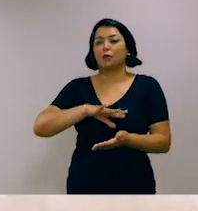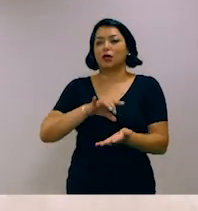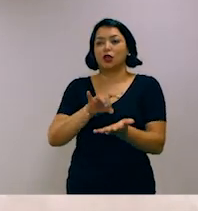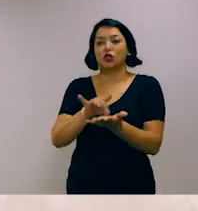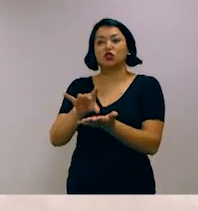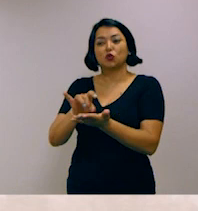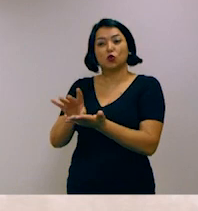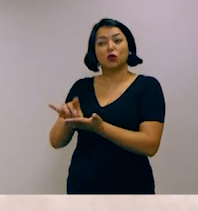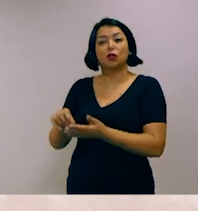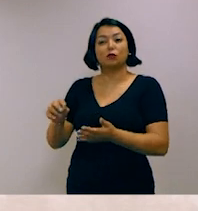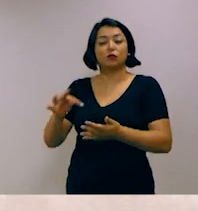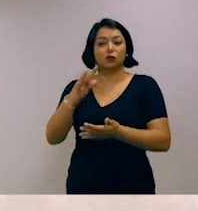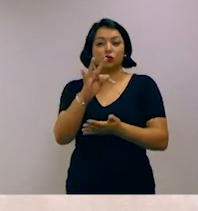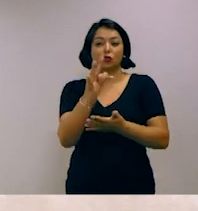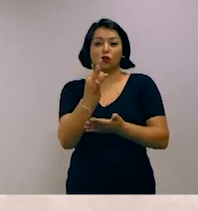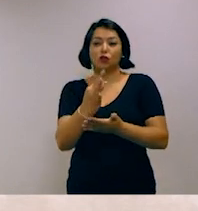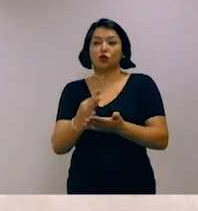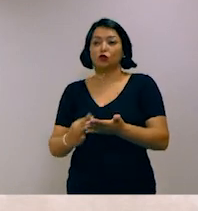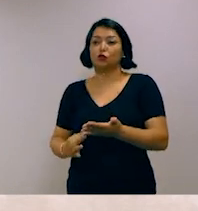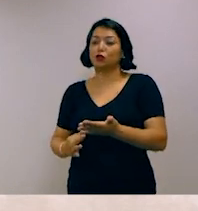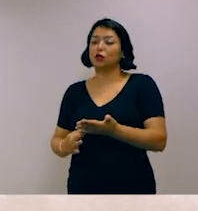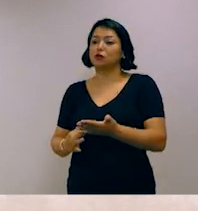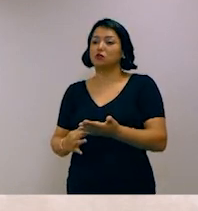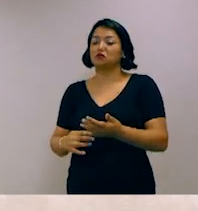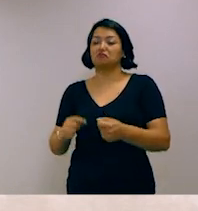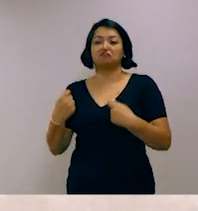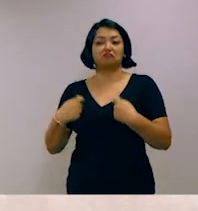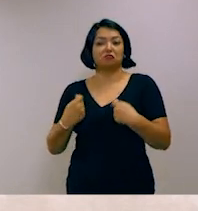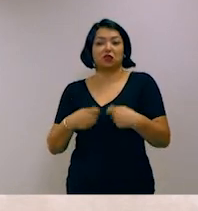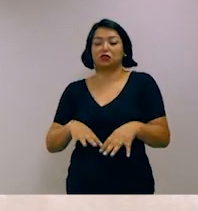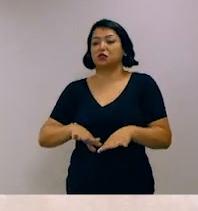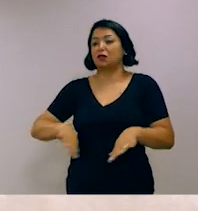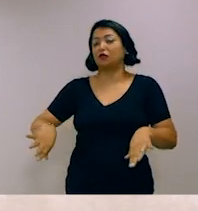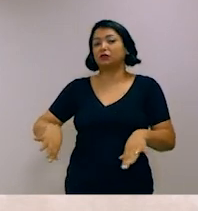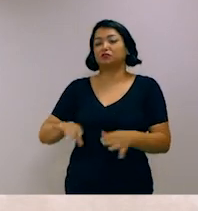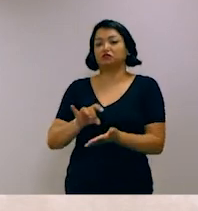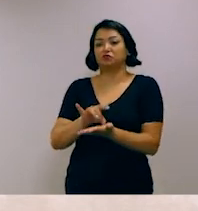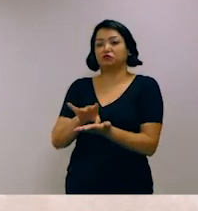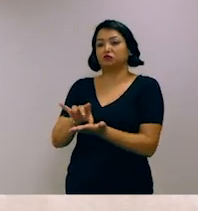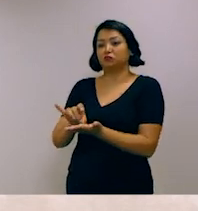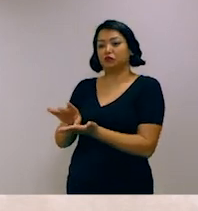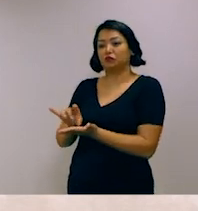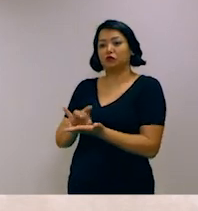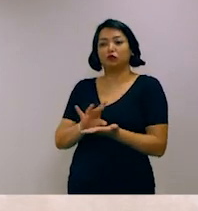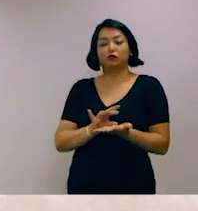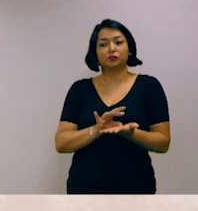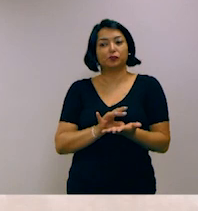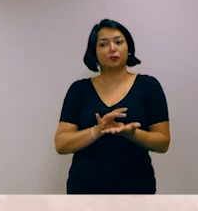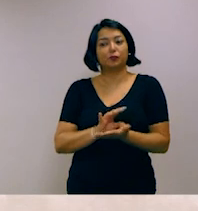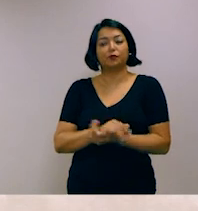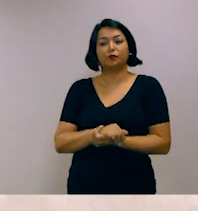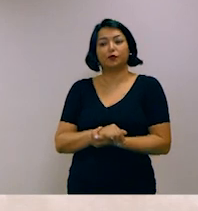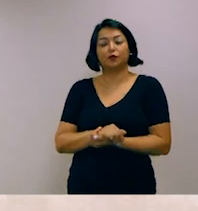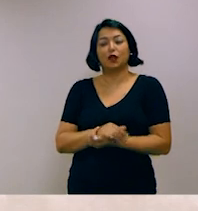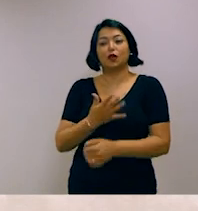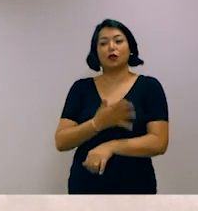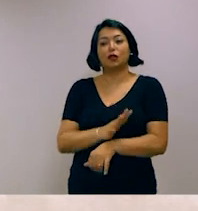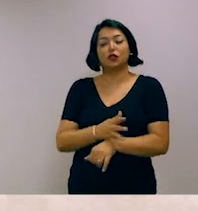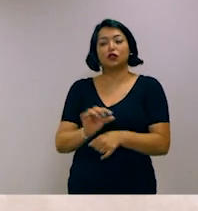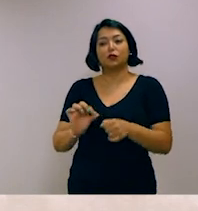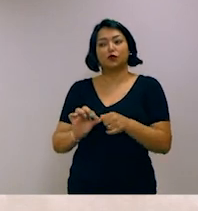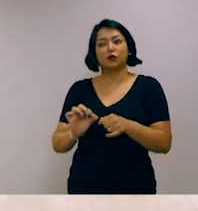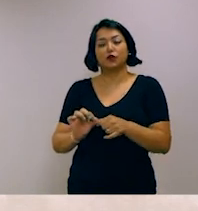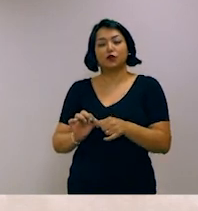we cleared the text, we cleaned the text, and what I wanted to highlight here is that in the test that we carried